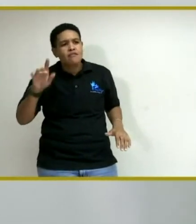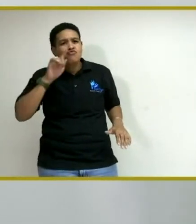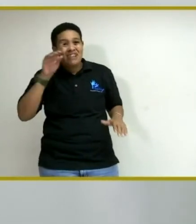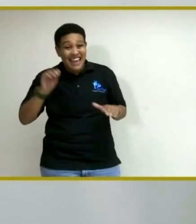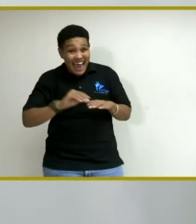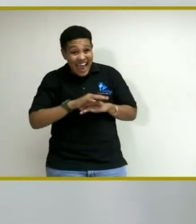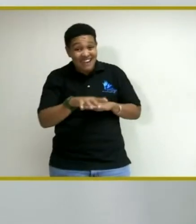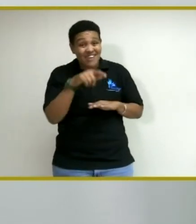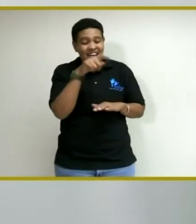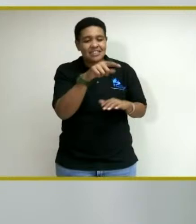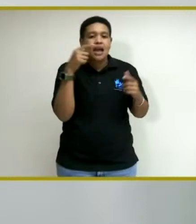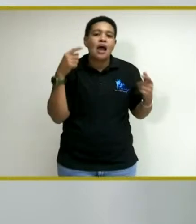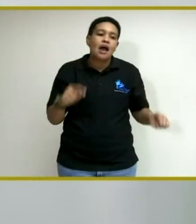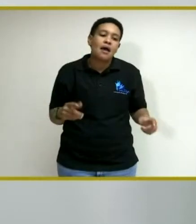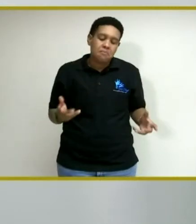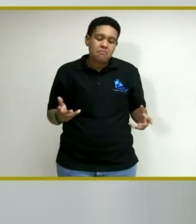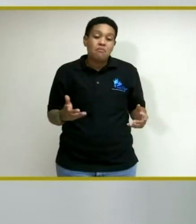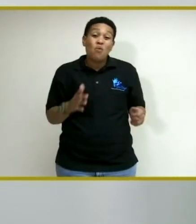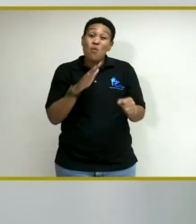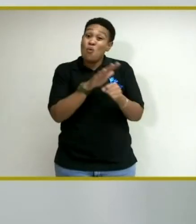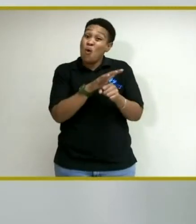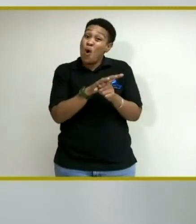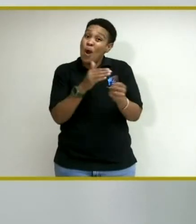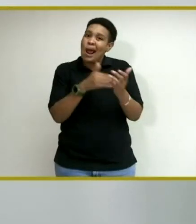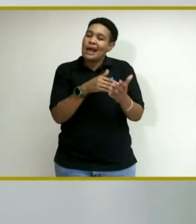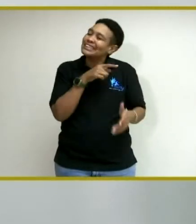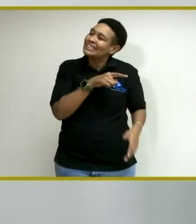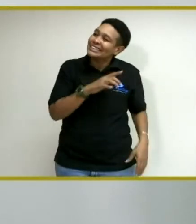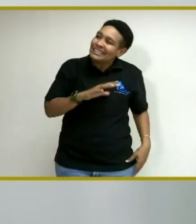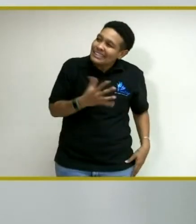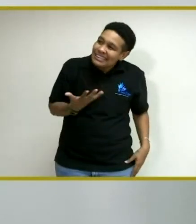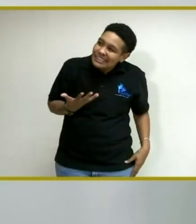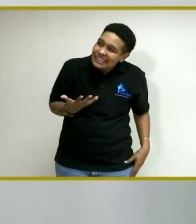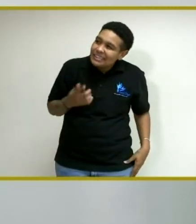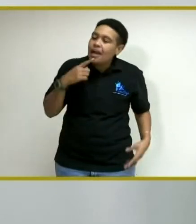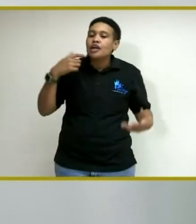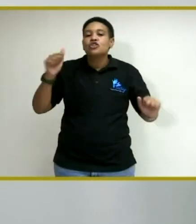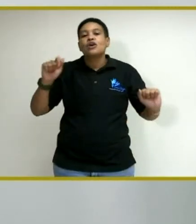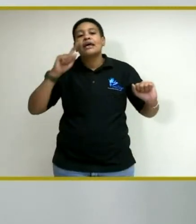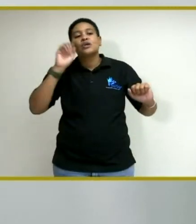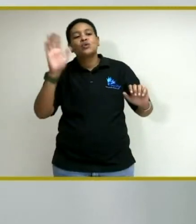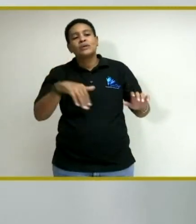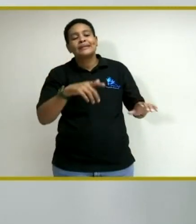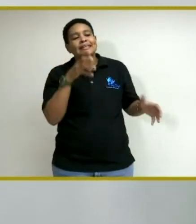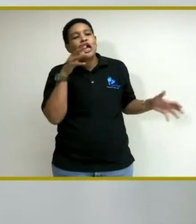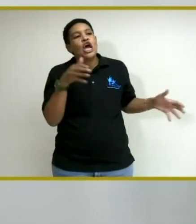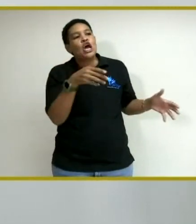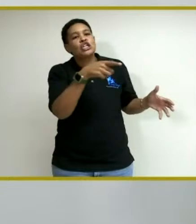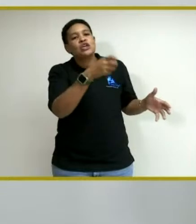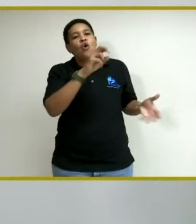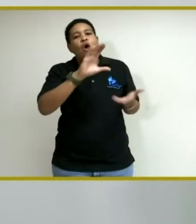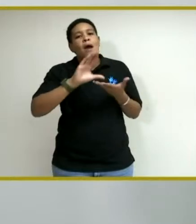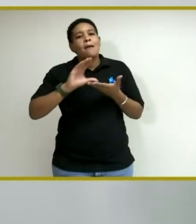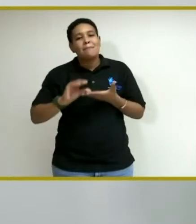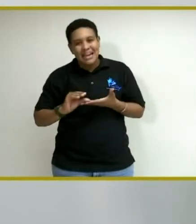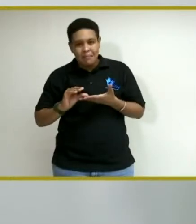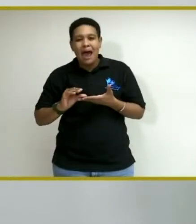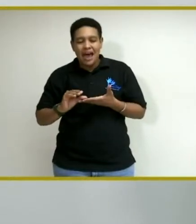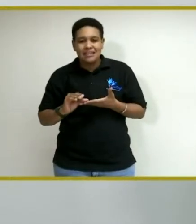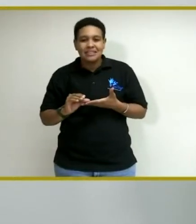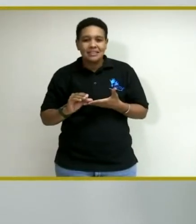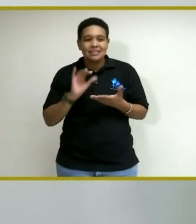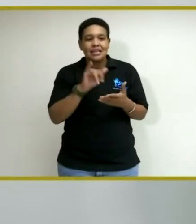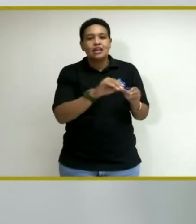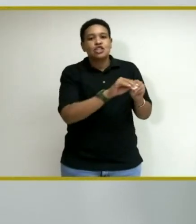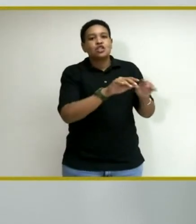that, warn against it, and try to discourage or minimize that